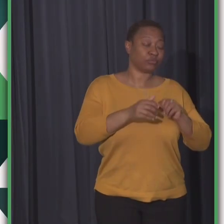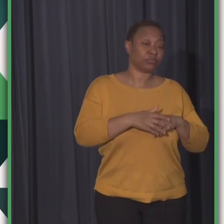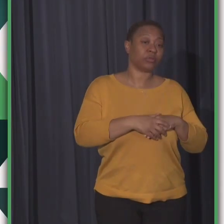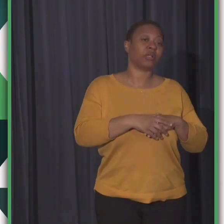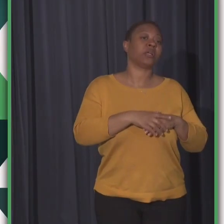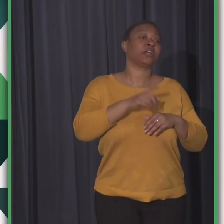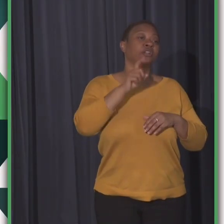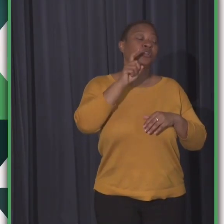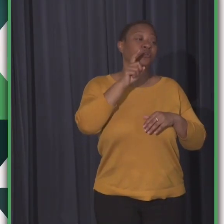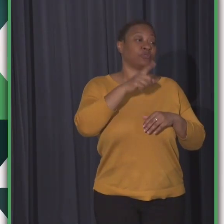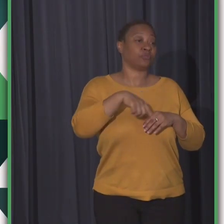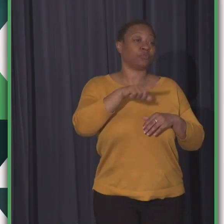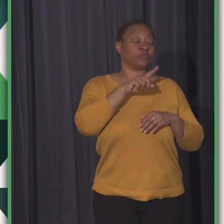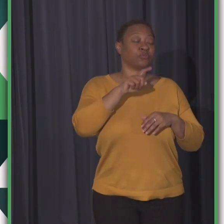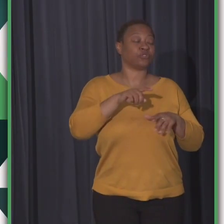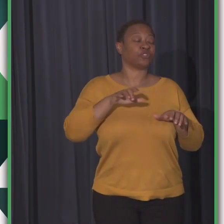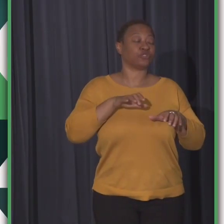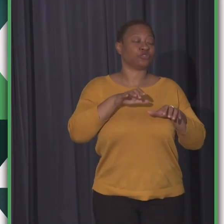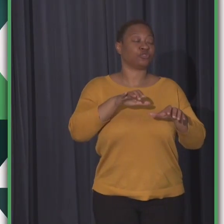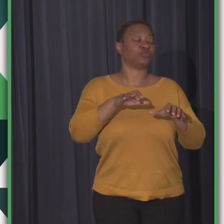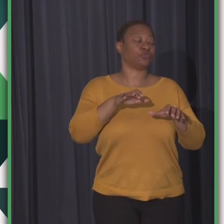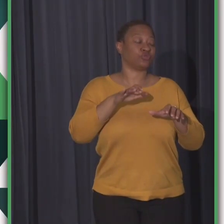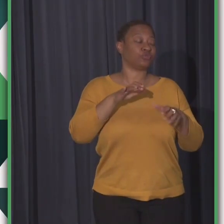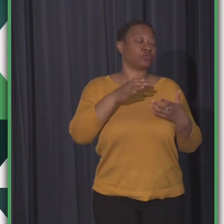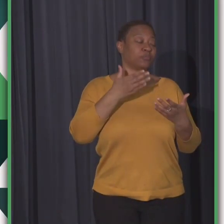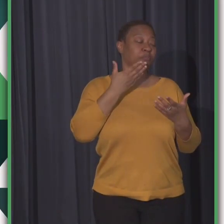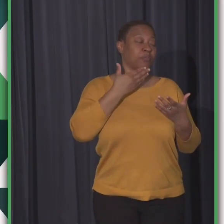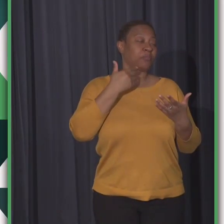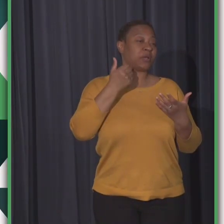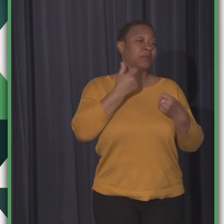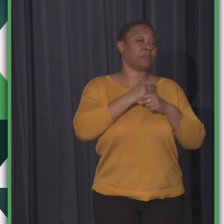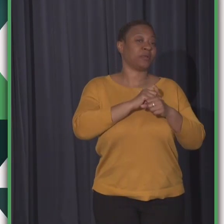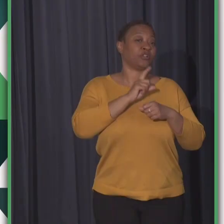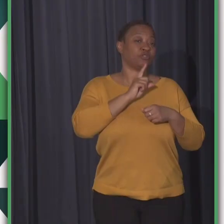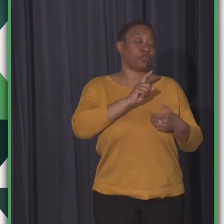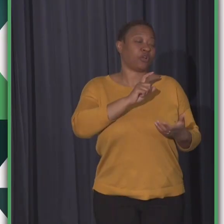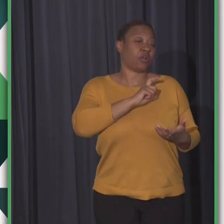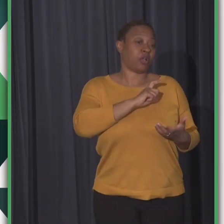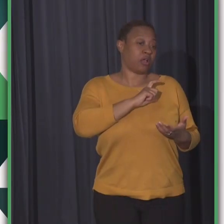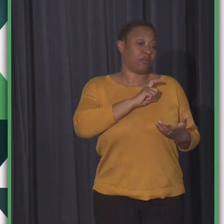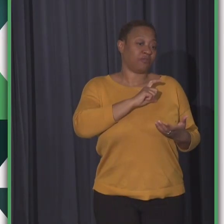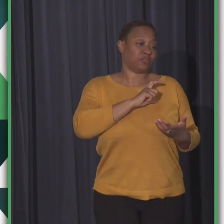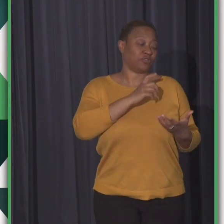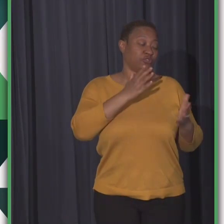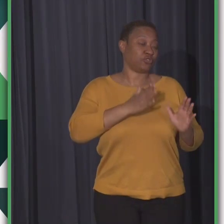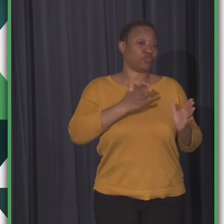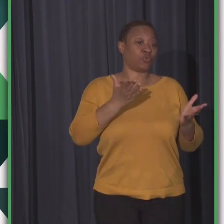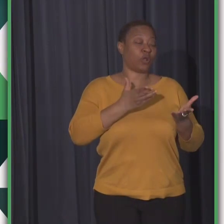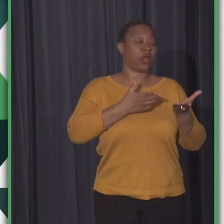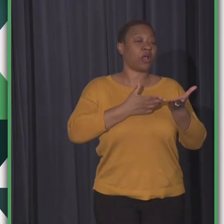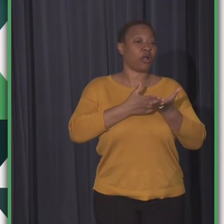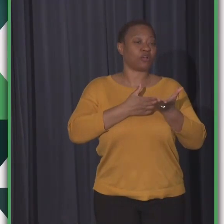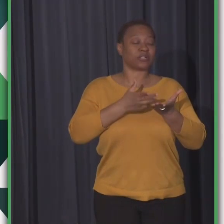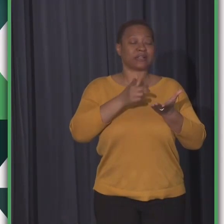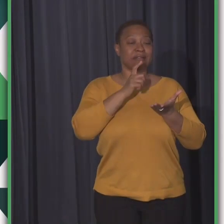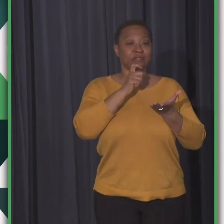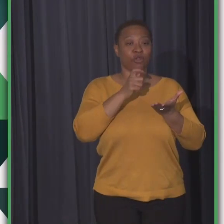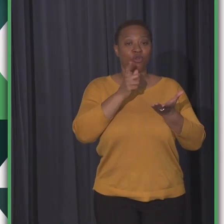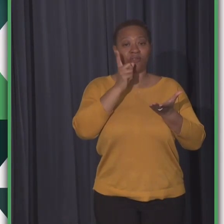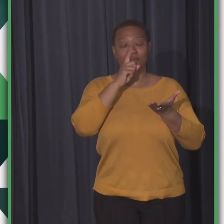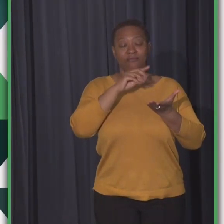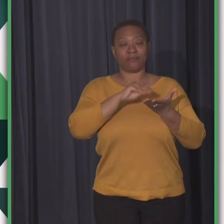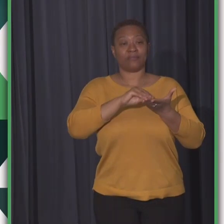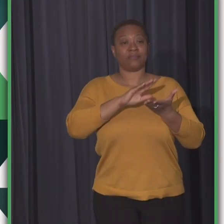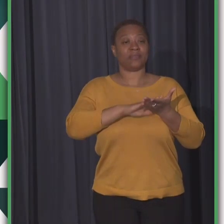greater effort to make sure that officers are honest and don't falsify official